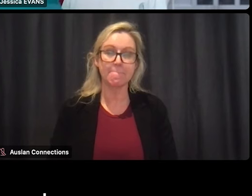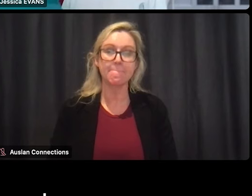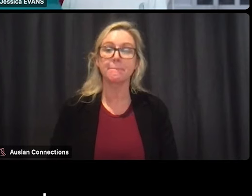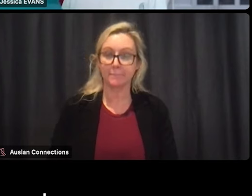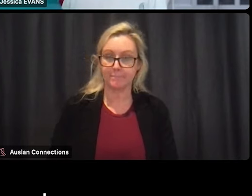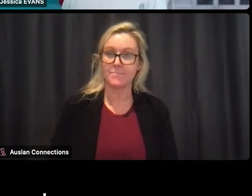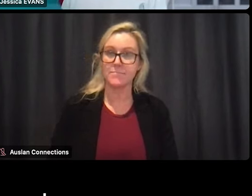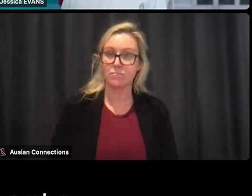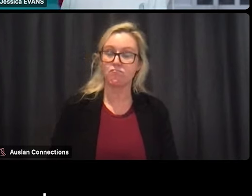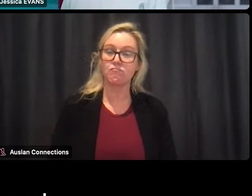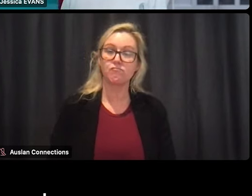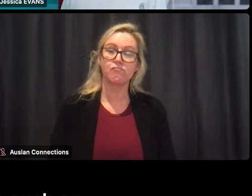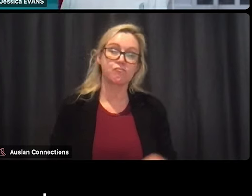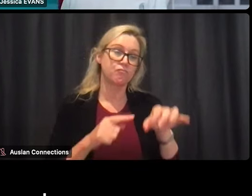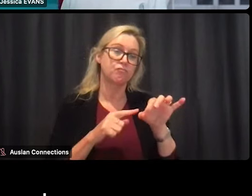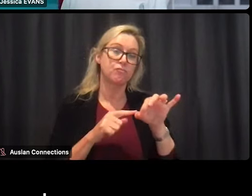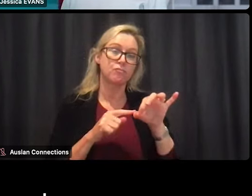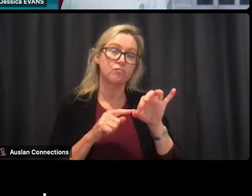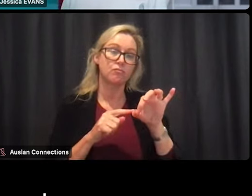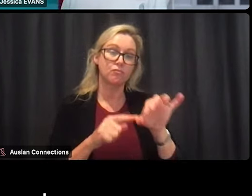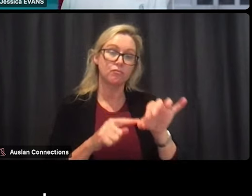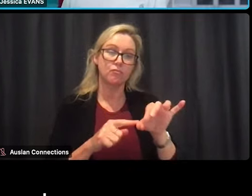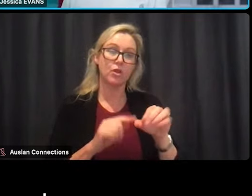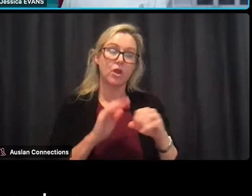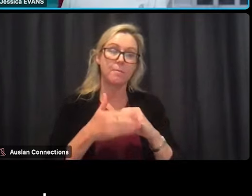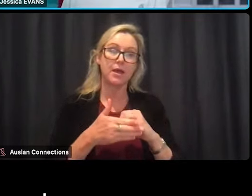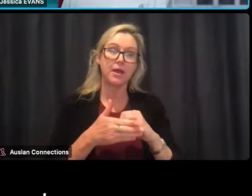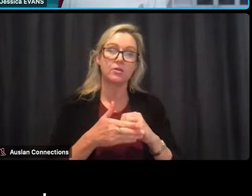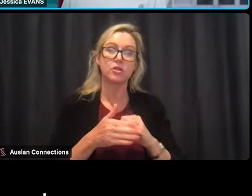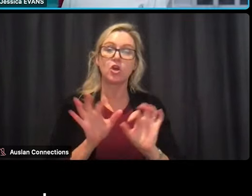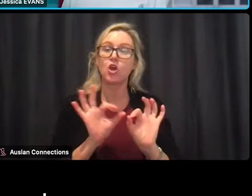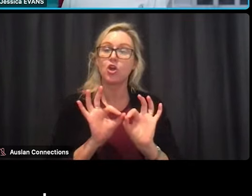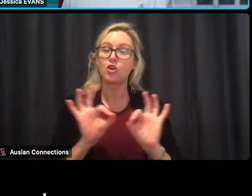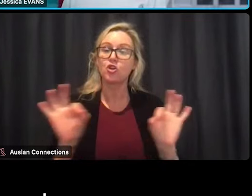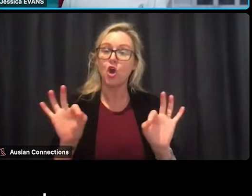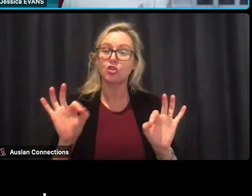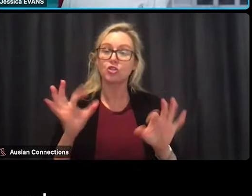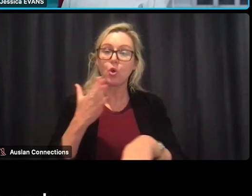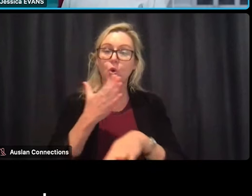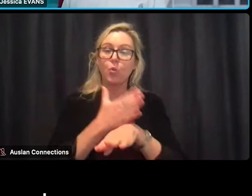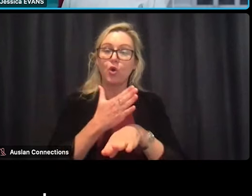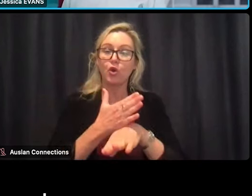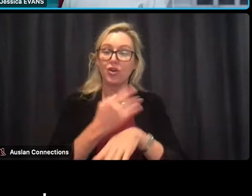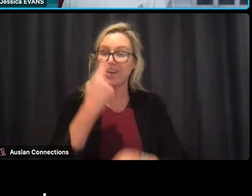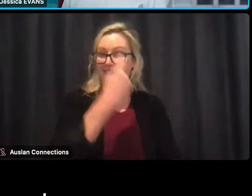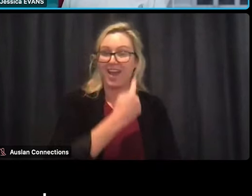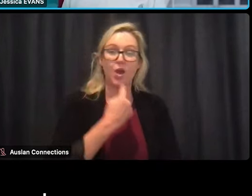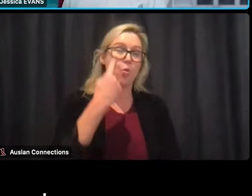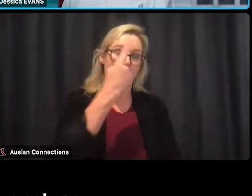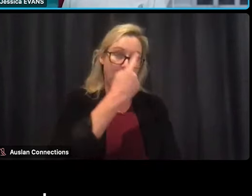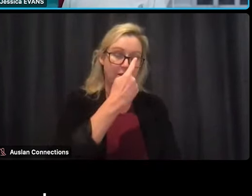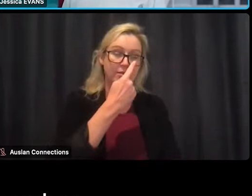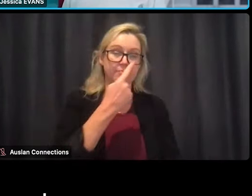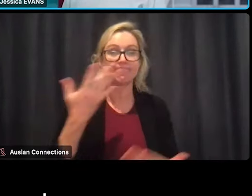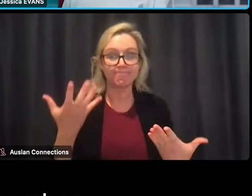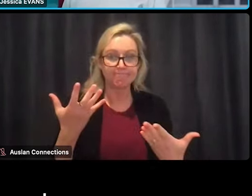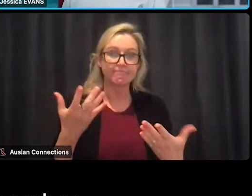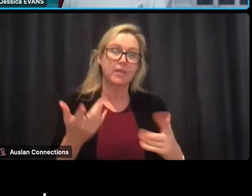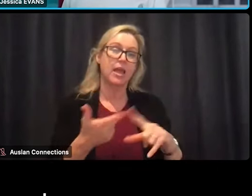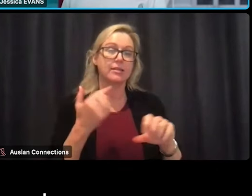In terms of non-worked hours, if a staff